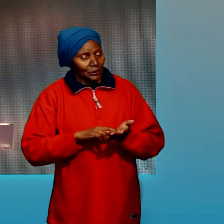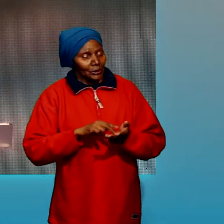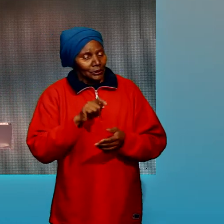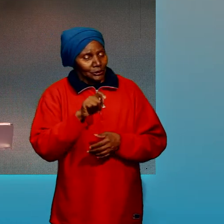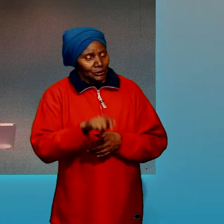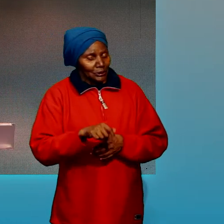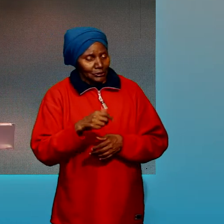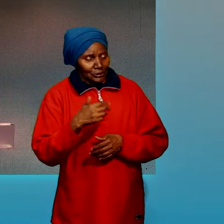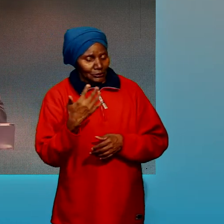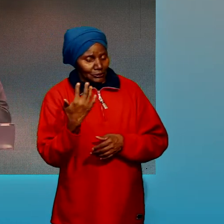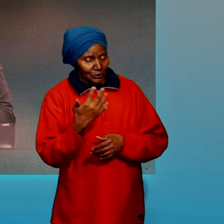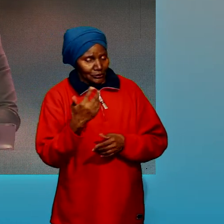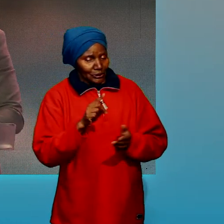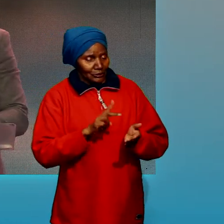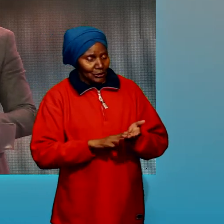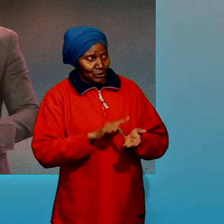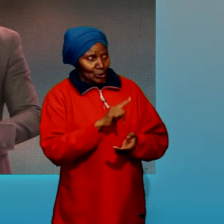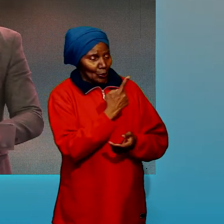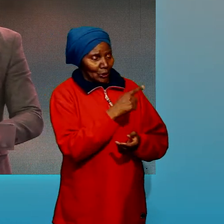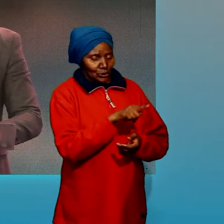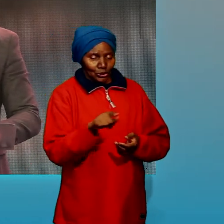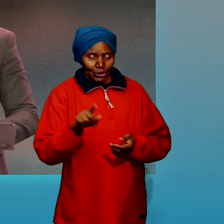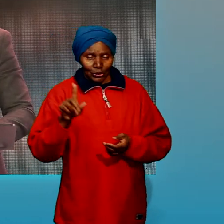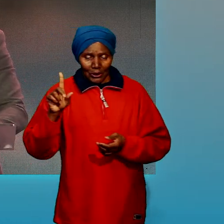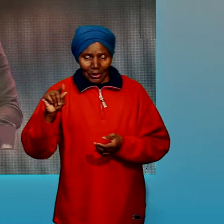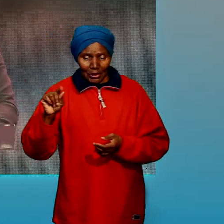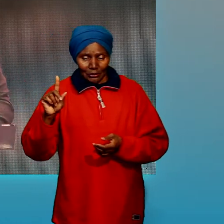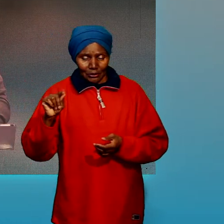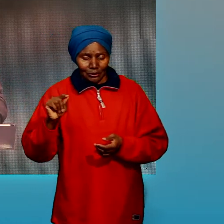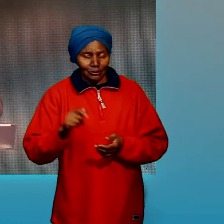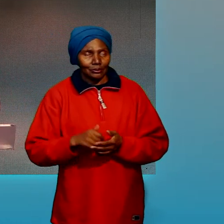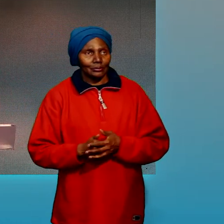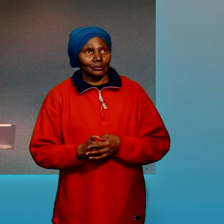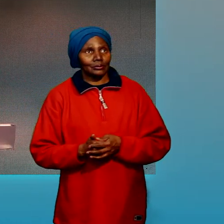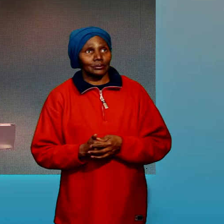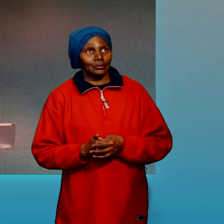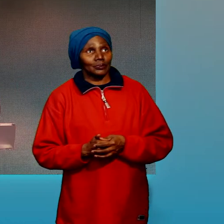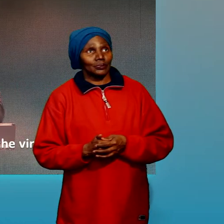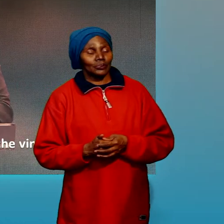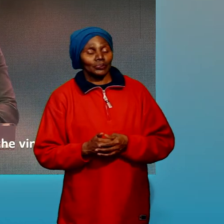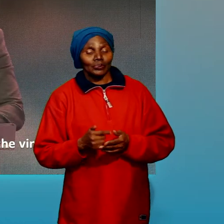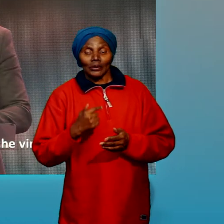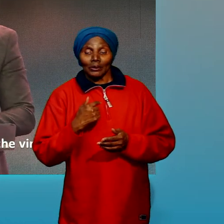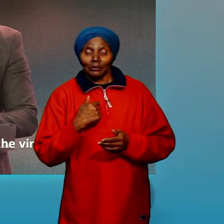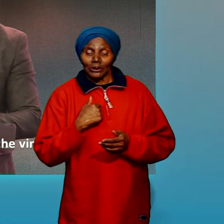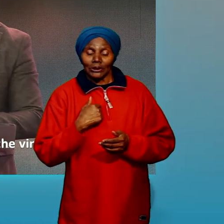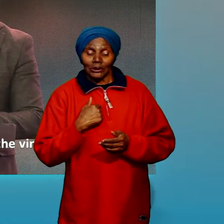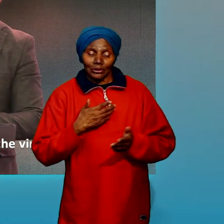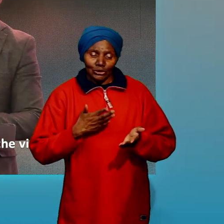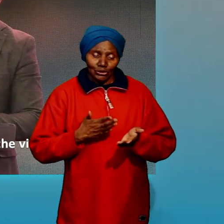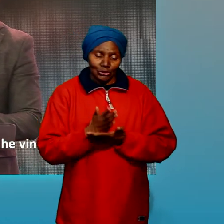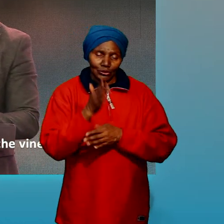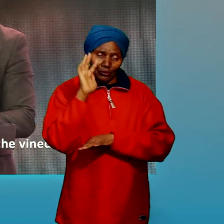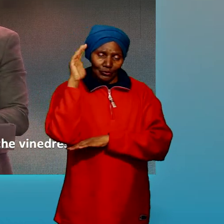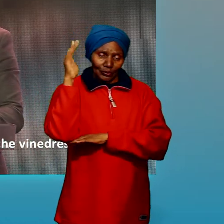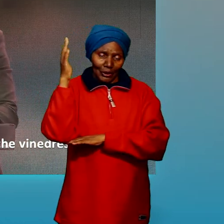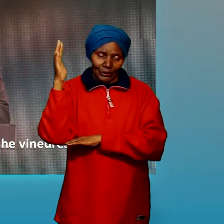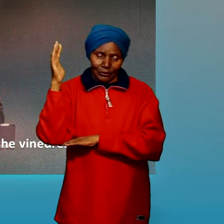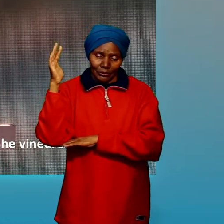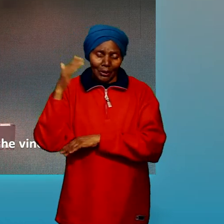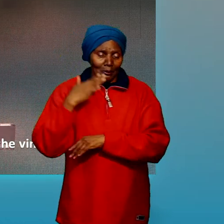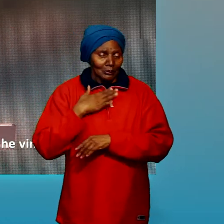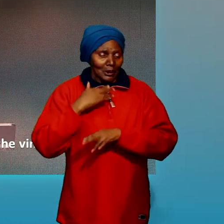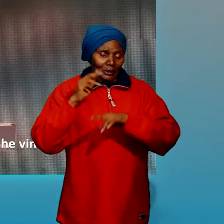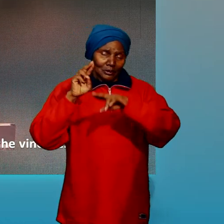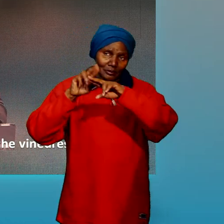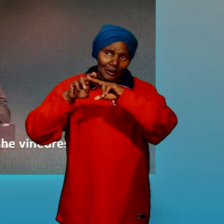to 11, the words from the ESV will appear on the screen. I am the true vine, and my